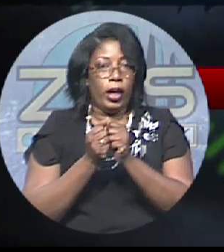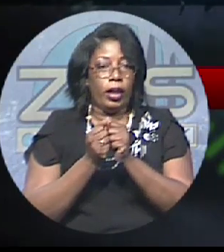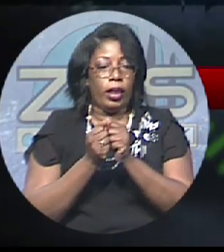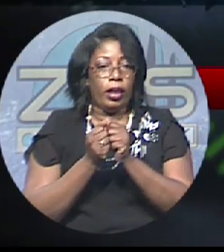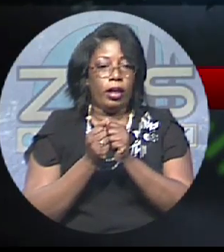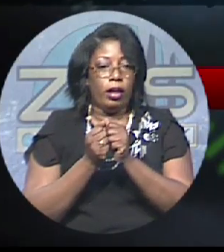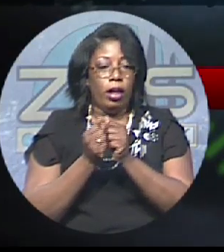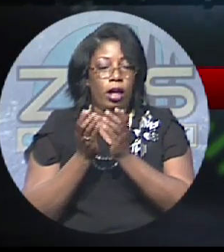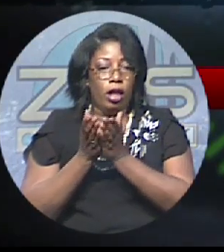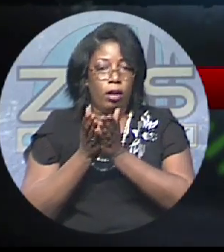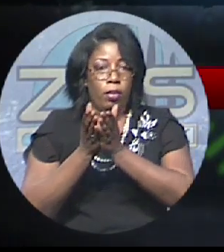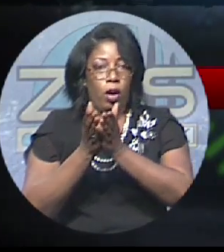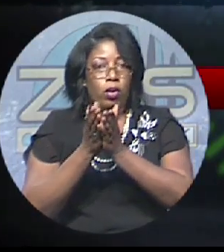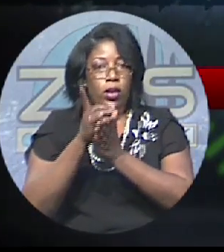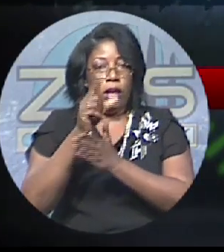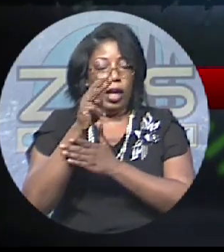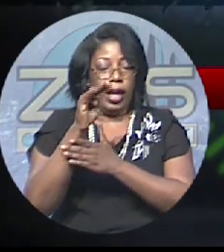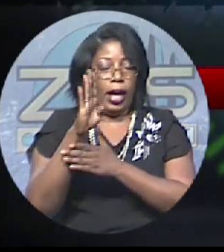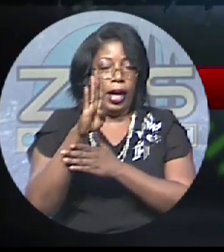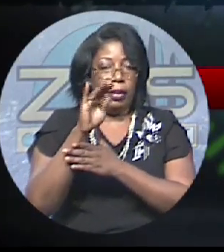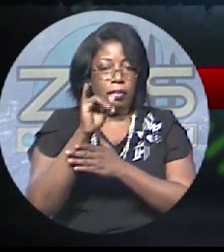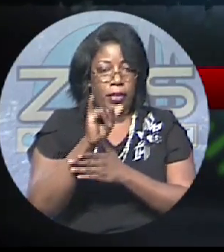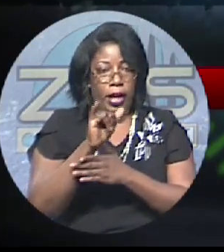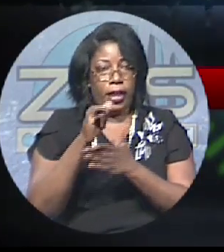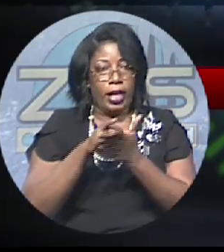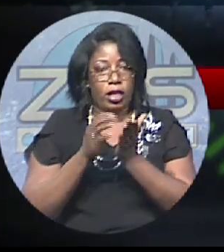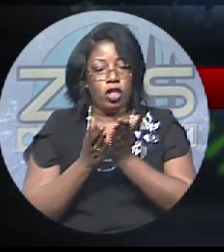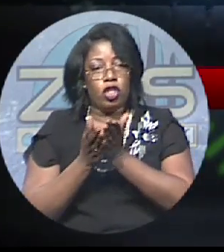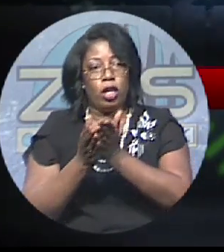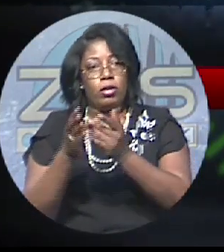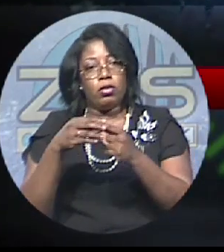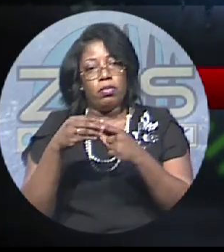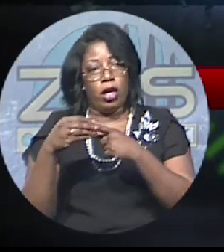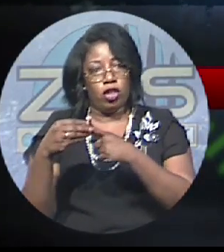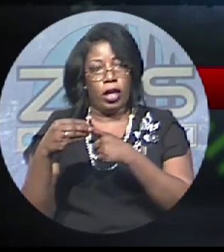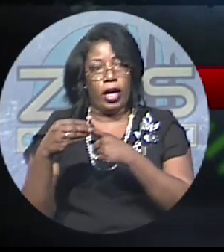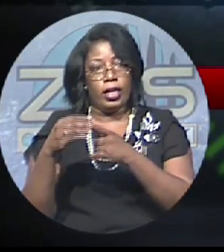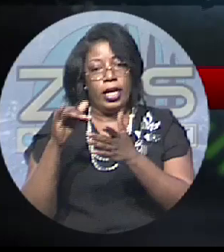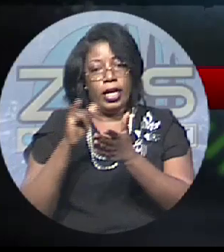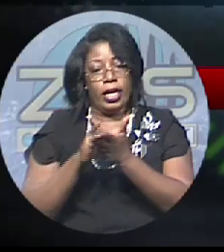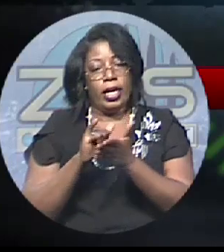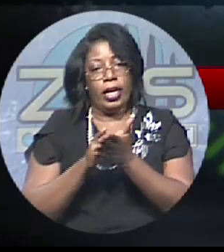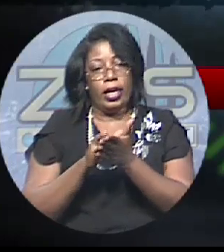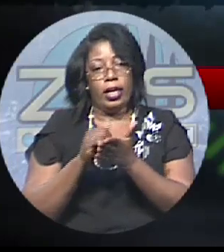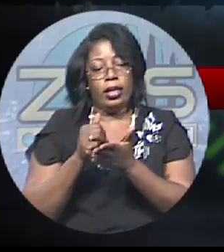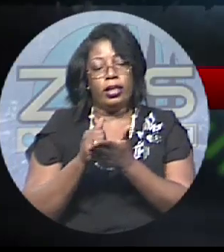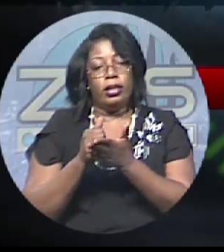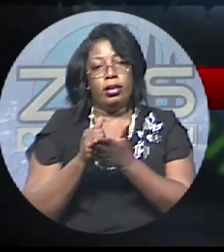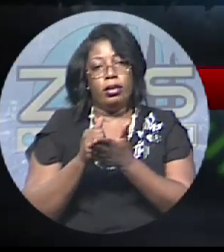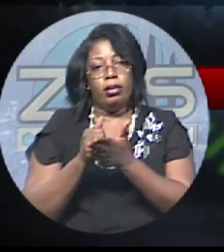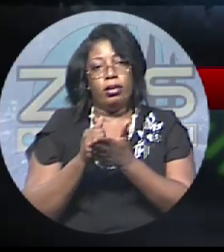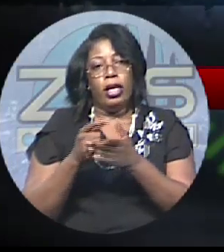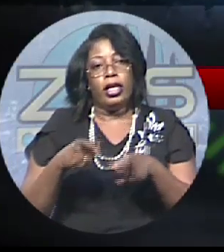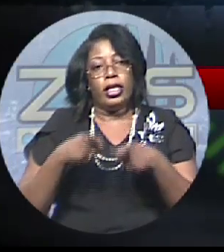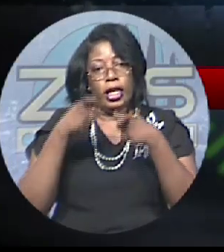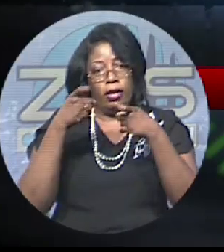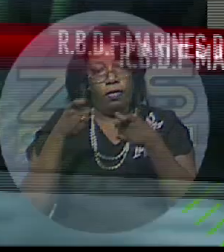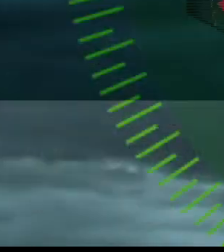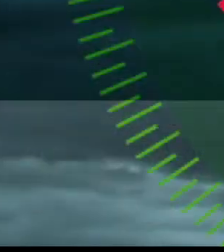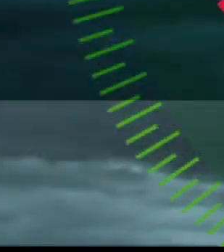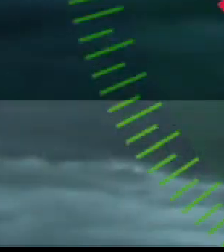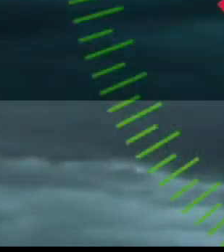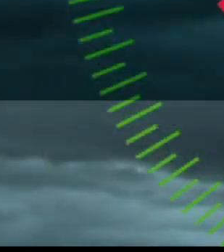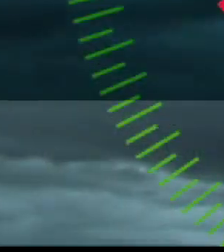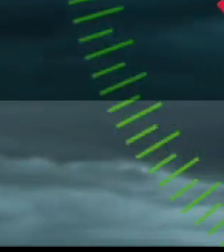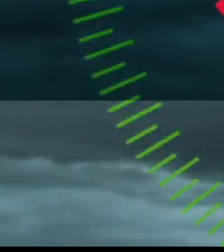Auxiliary Vessel Lime Bay, which is a ship that specializes in providing disaster relief assistance.